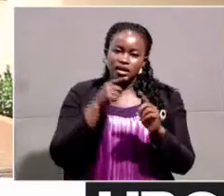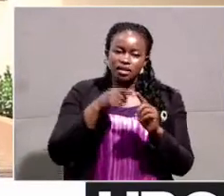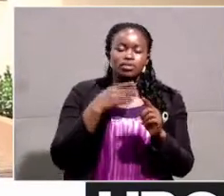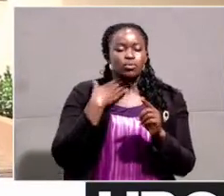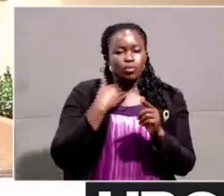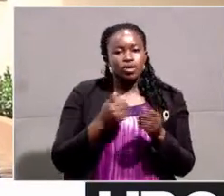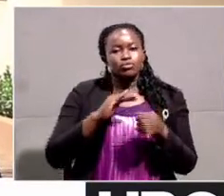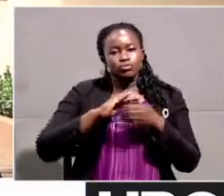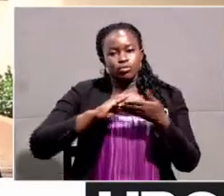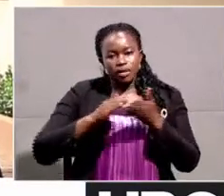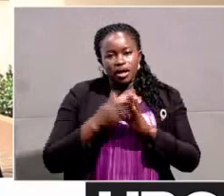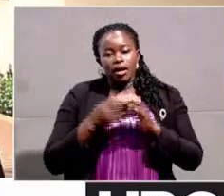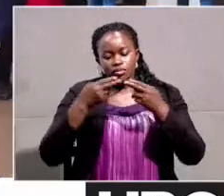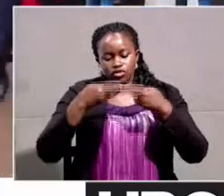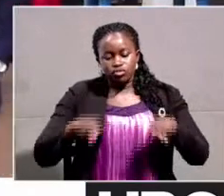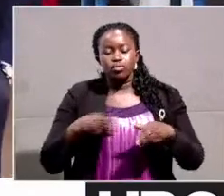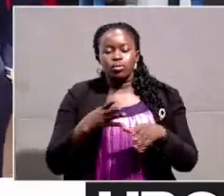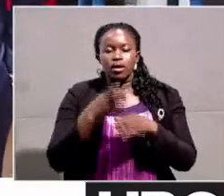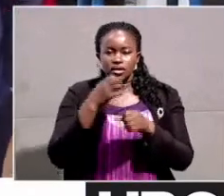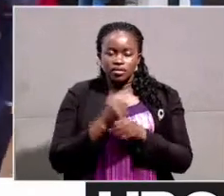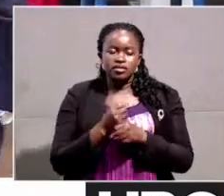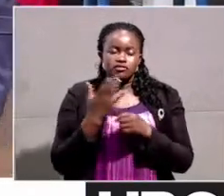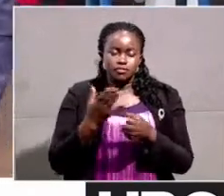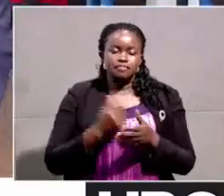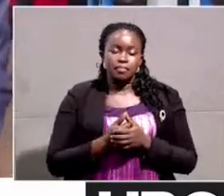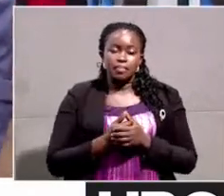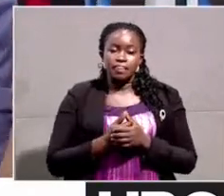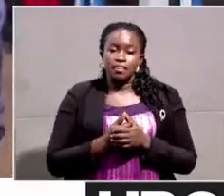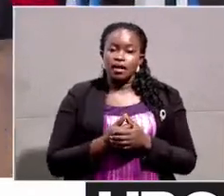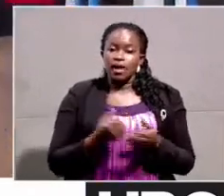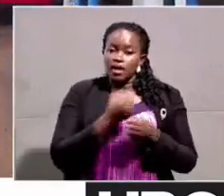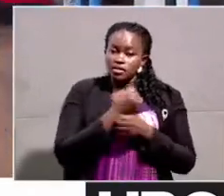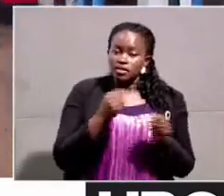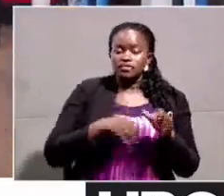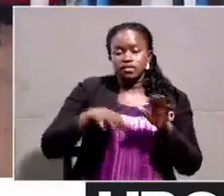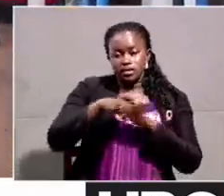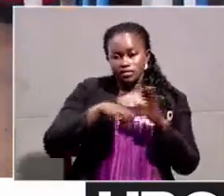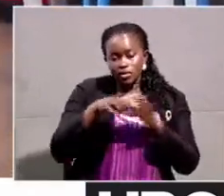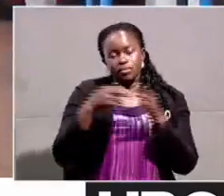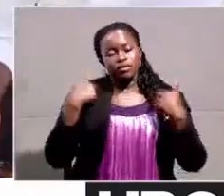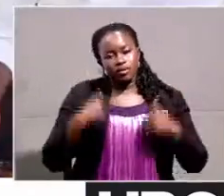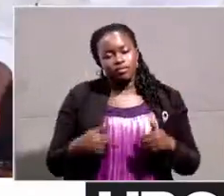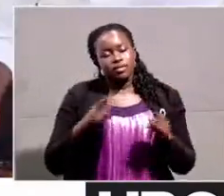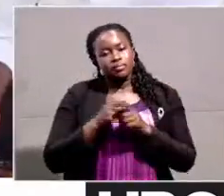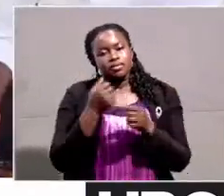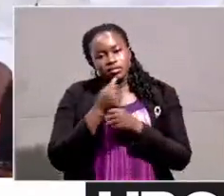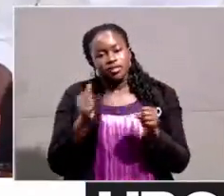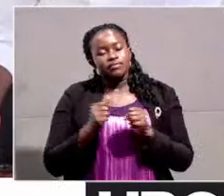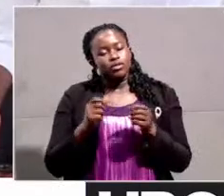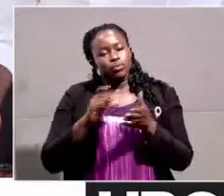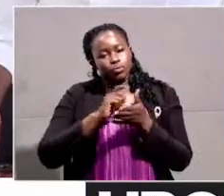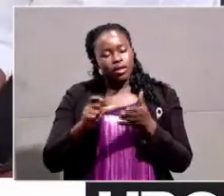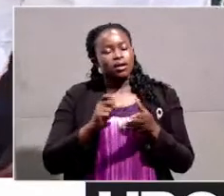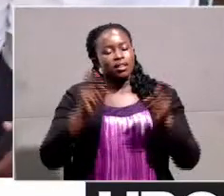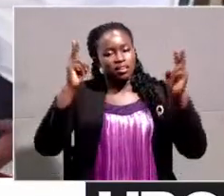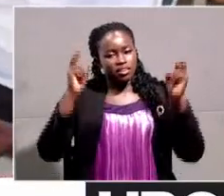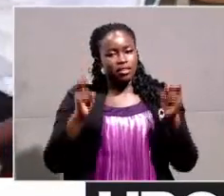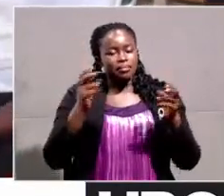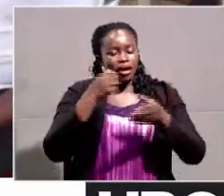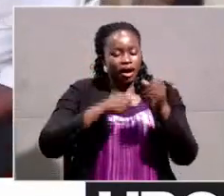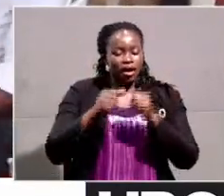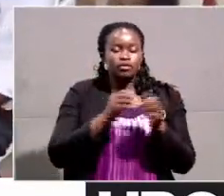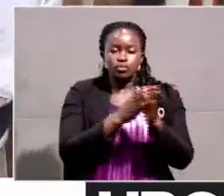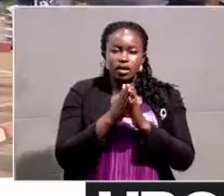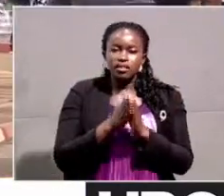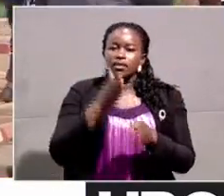organization in terms of sustainability initiatives. This year's Safety, Environmental, Health and Safety Week is on the theme, Act Together